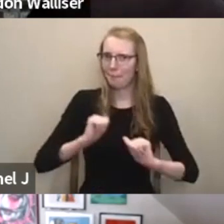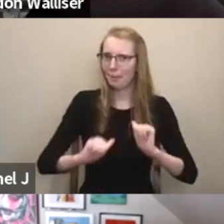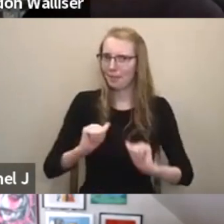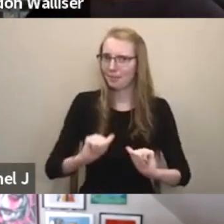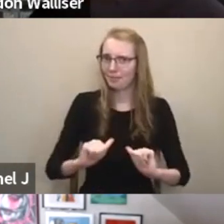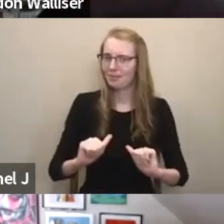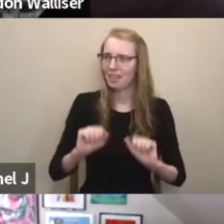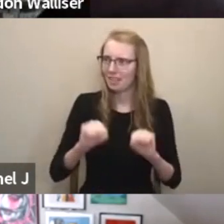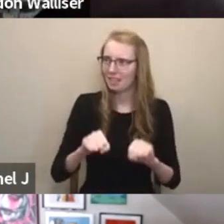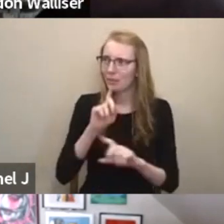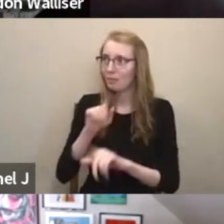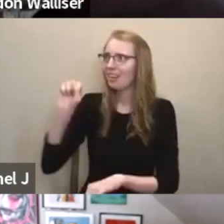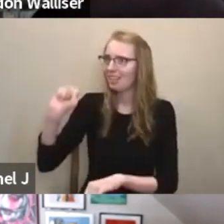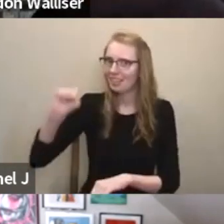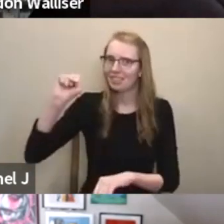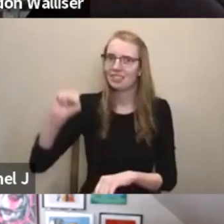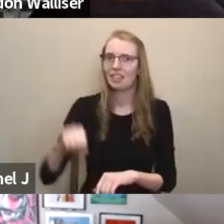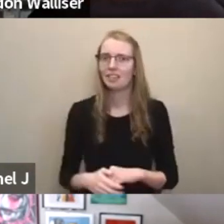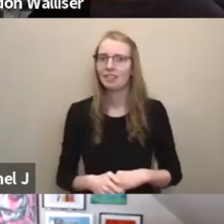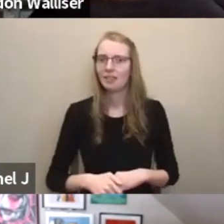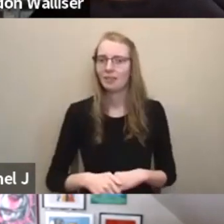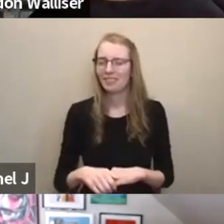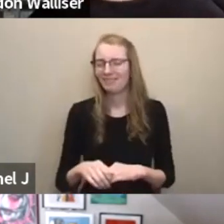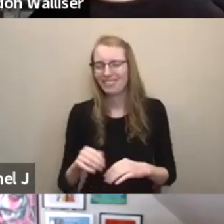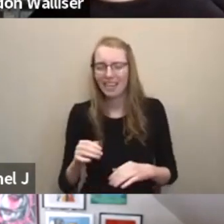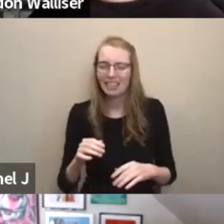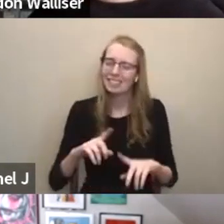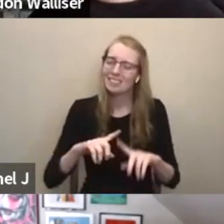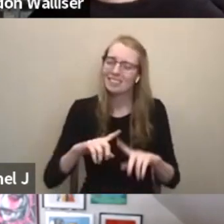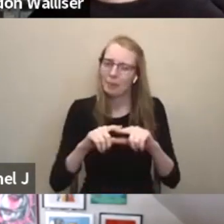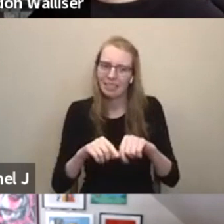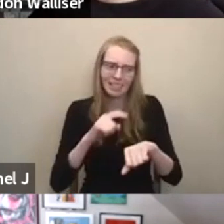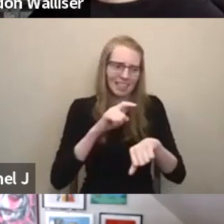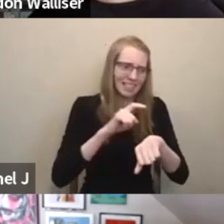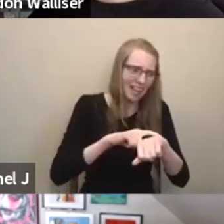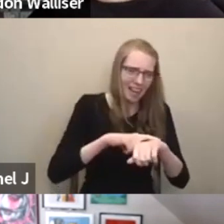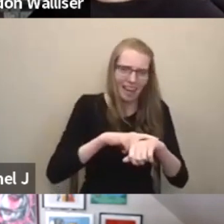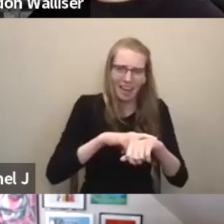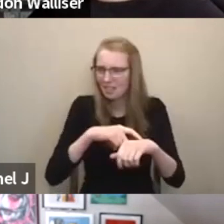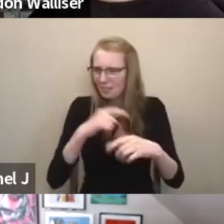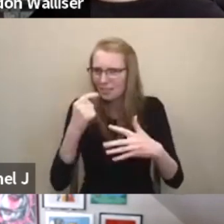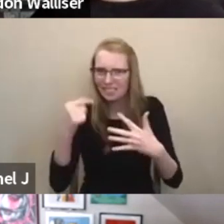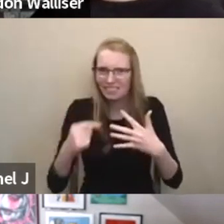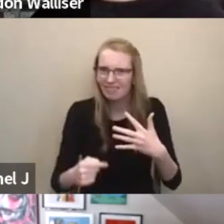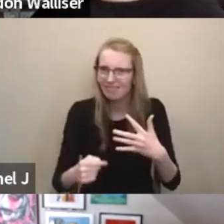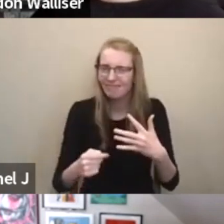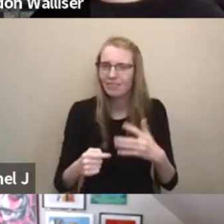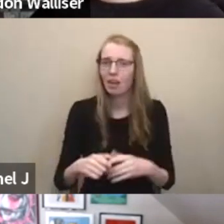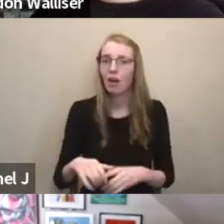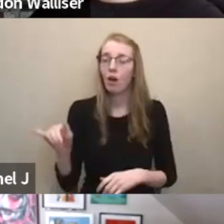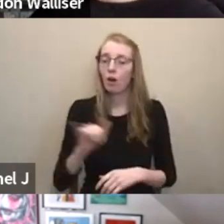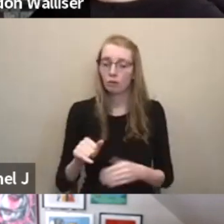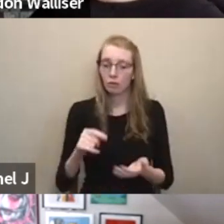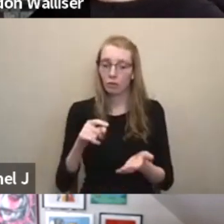there are so many factors into timing around that kind of stuff. And the other comment I wanted to make was around commissions,